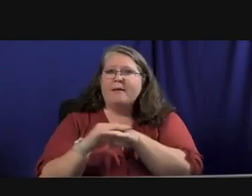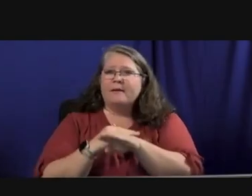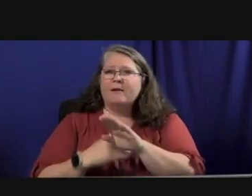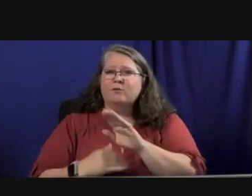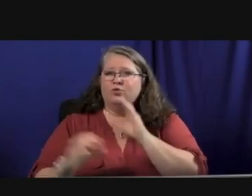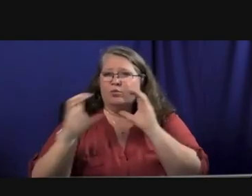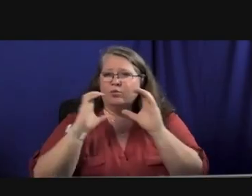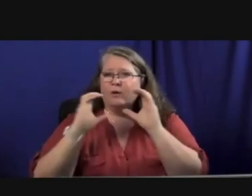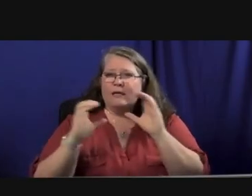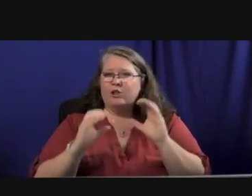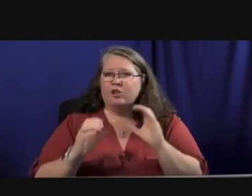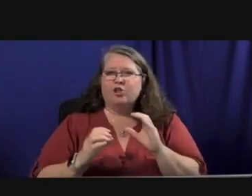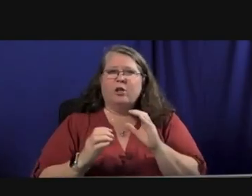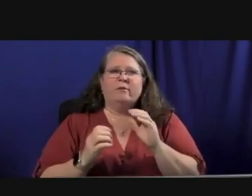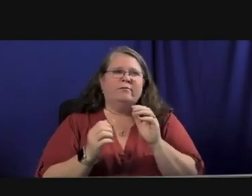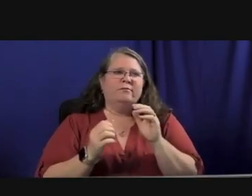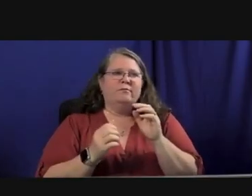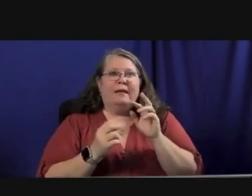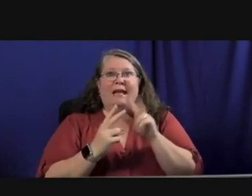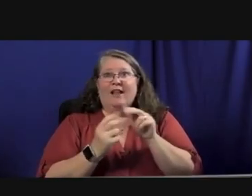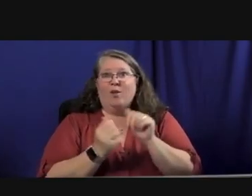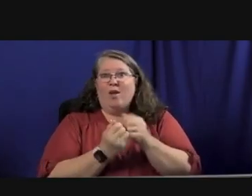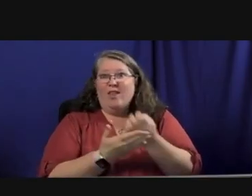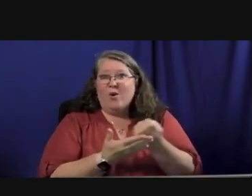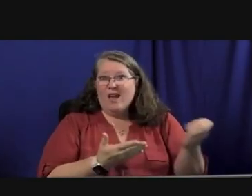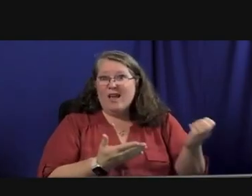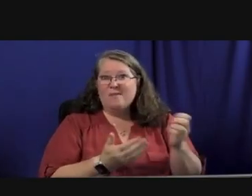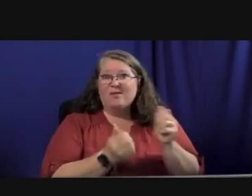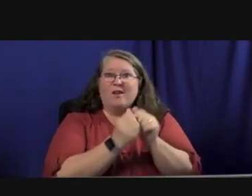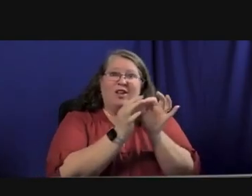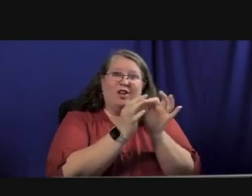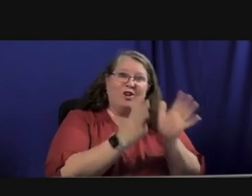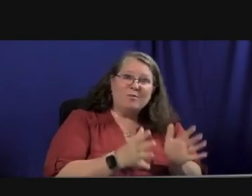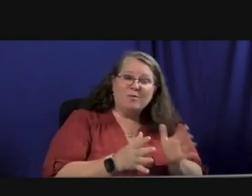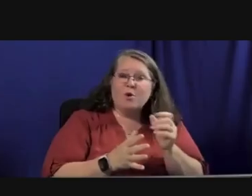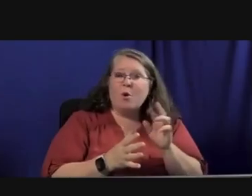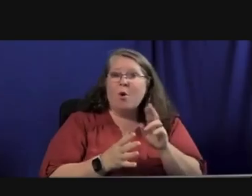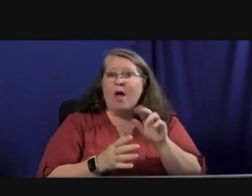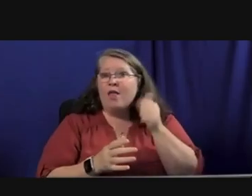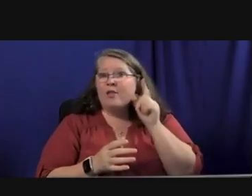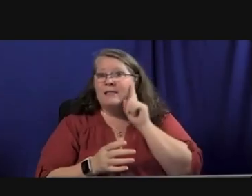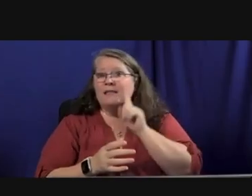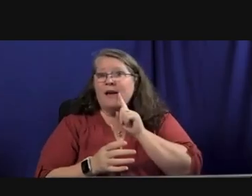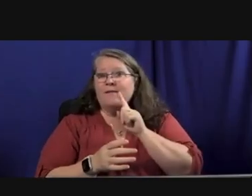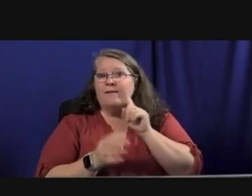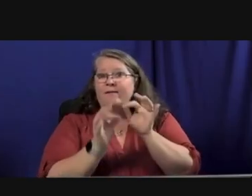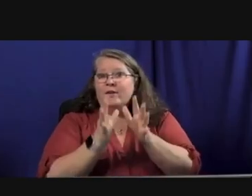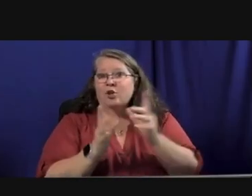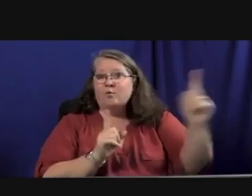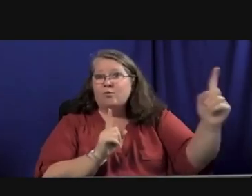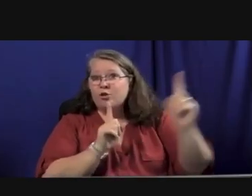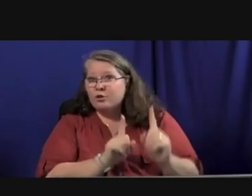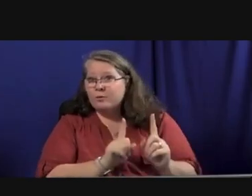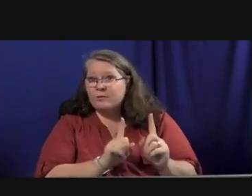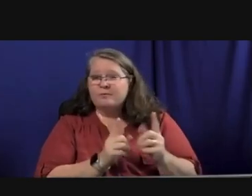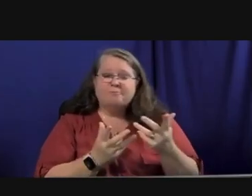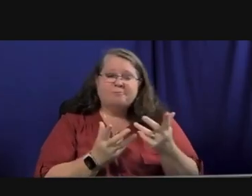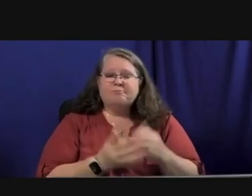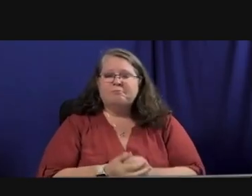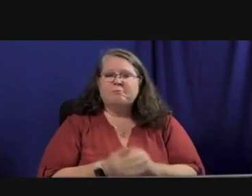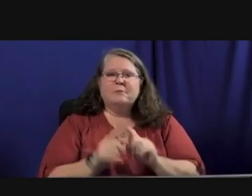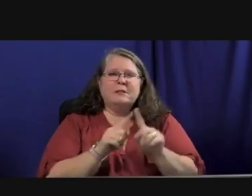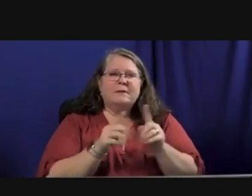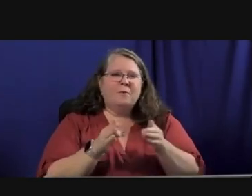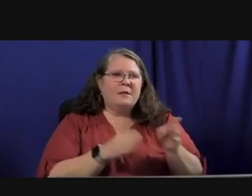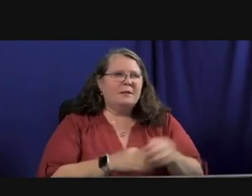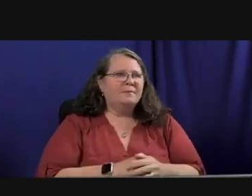is important to provide clear access related with their communication need, if it needs to be an interpreter and